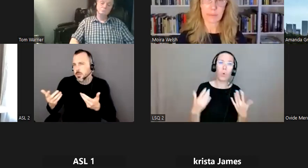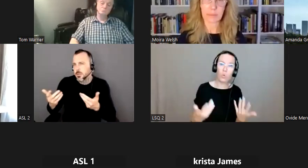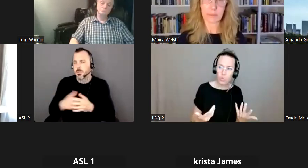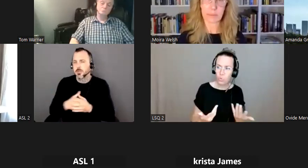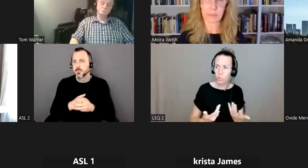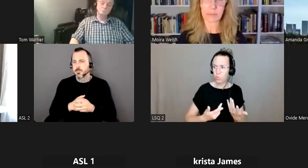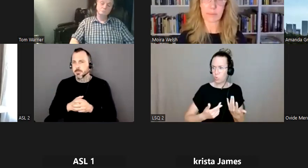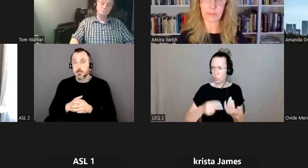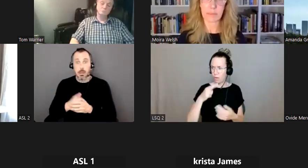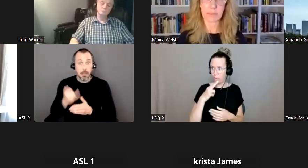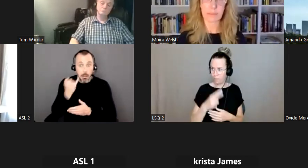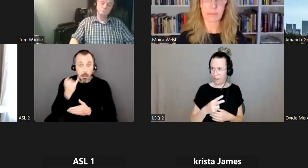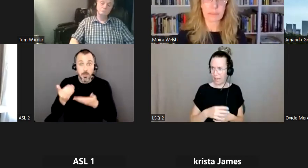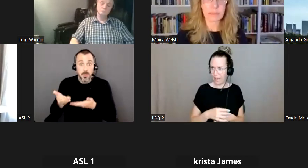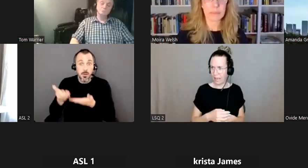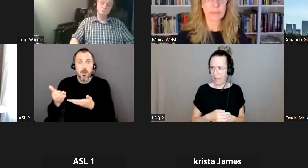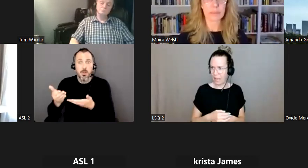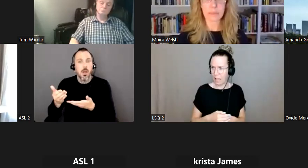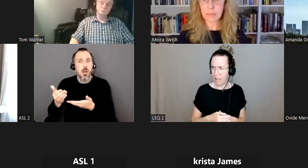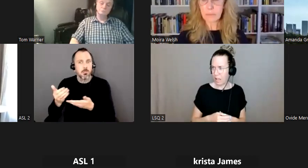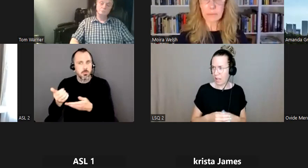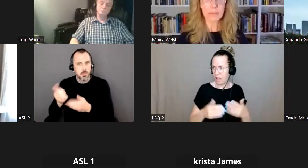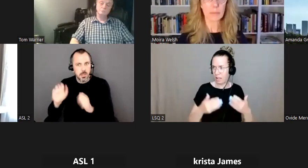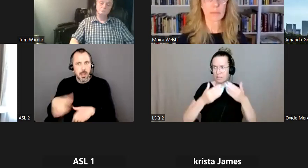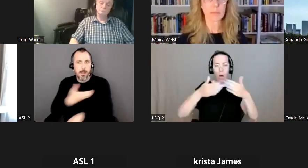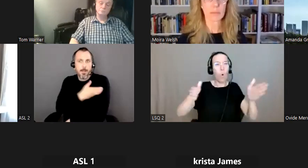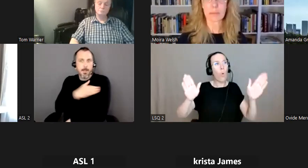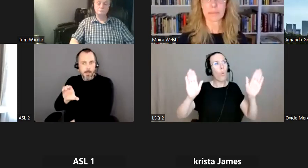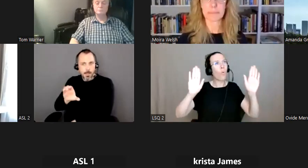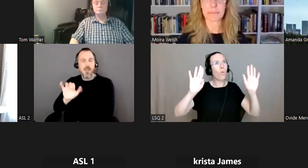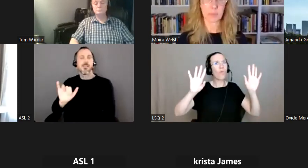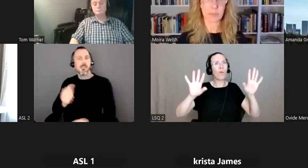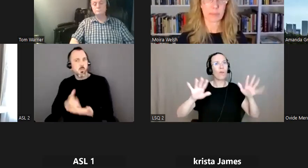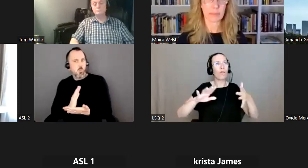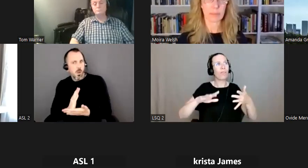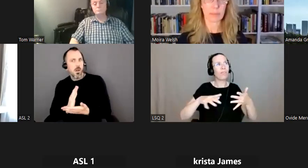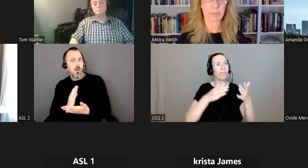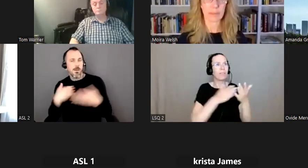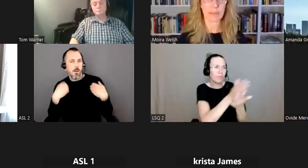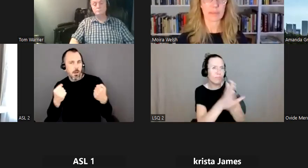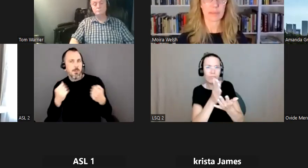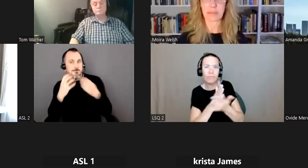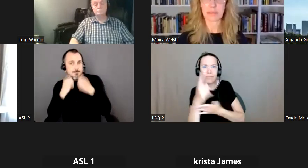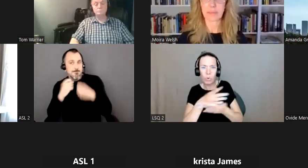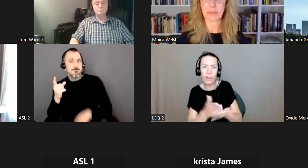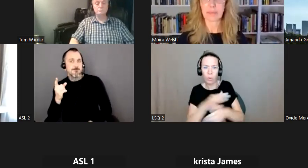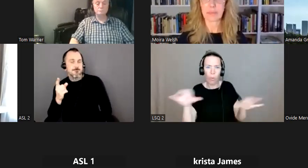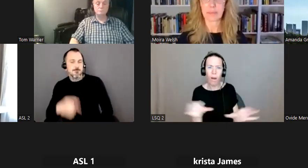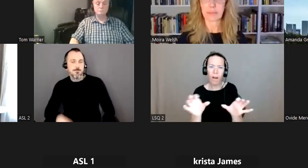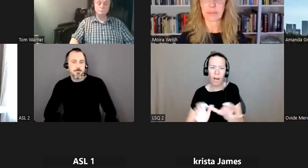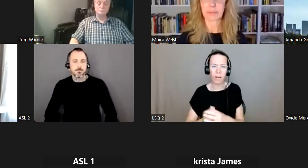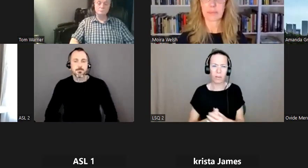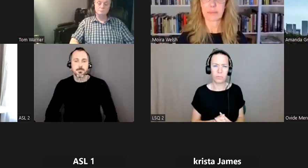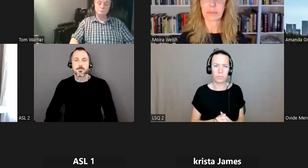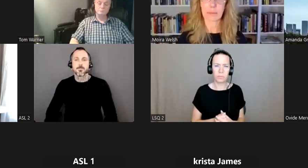realization of rights, well-being, and so forth? And so I think I will comment a little bit on the elder